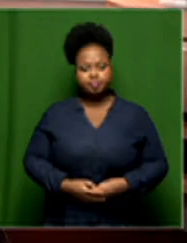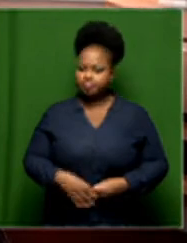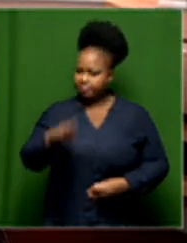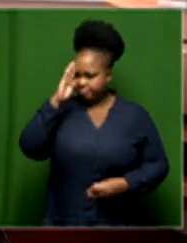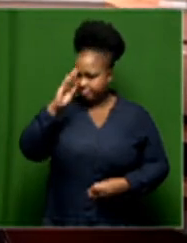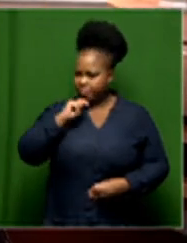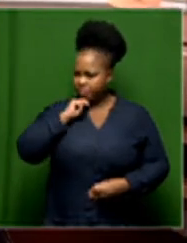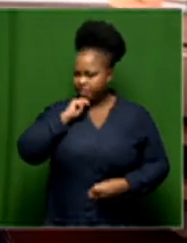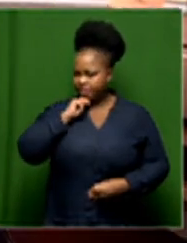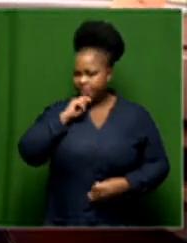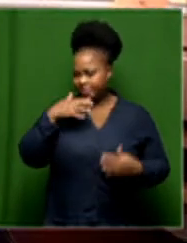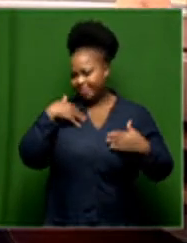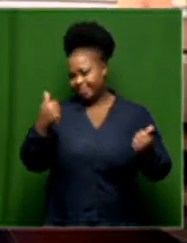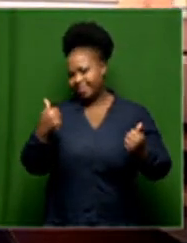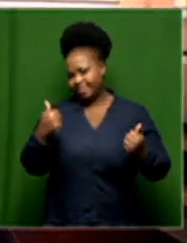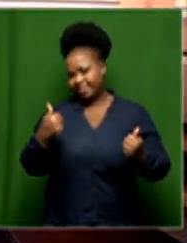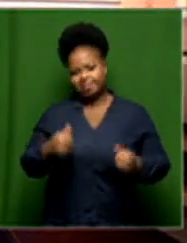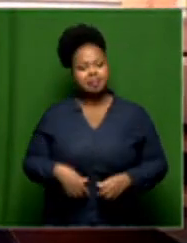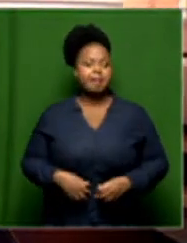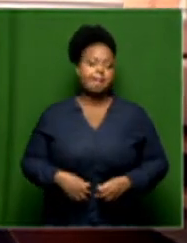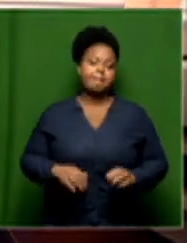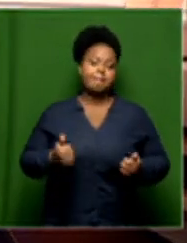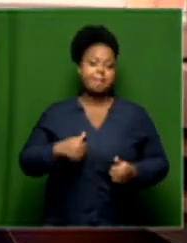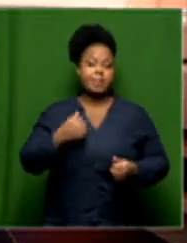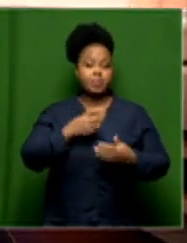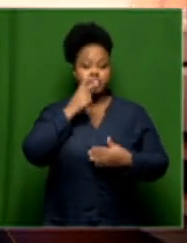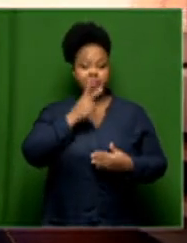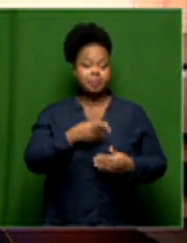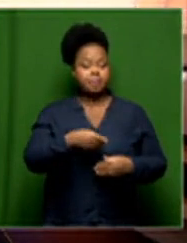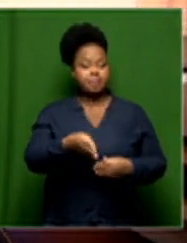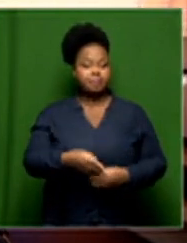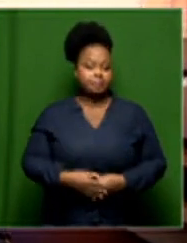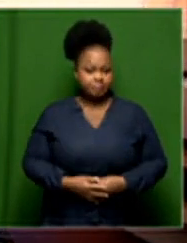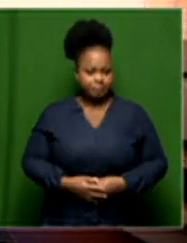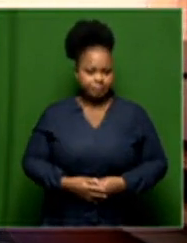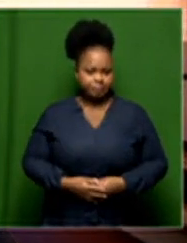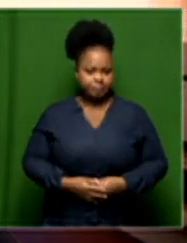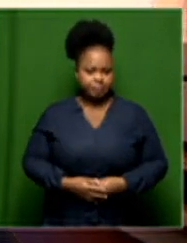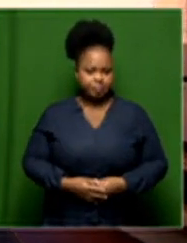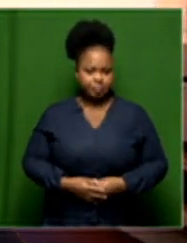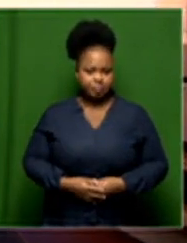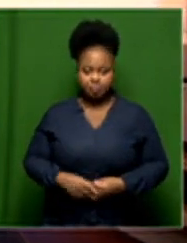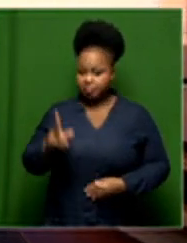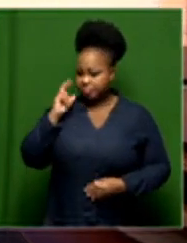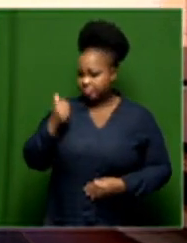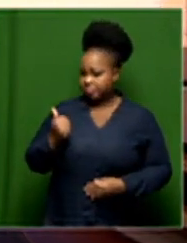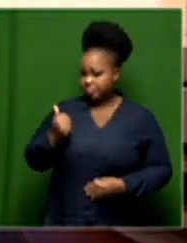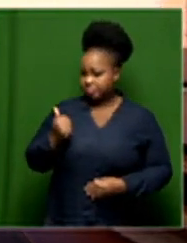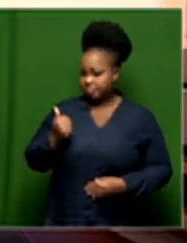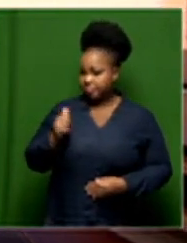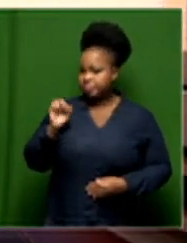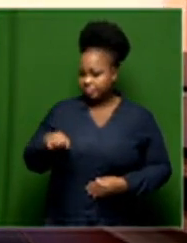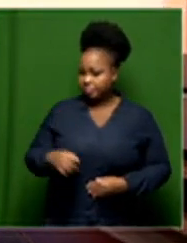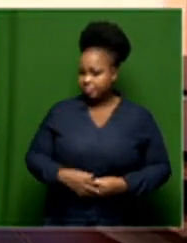Hi, Tasha. Good morning. How are you? There you go. Very well, Tasha. Good to see you and good to have you on the show. Hello, can you hear me? Yes, I can hear